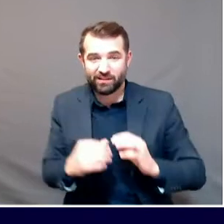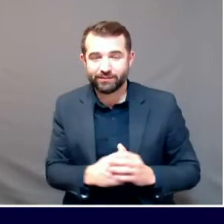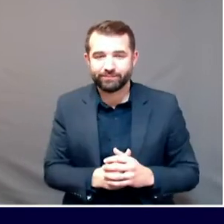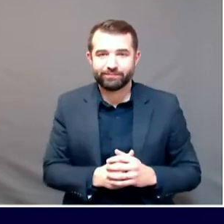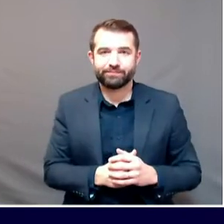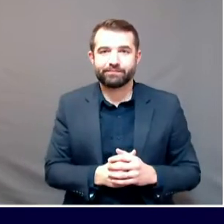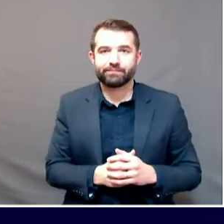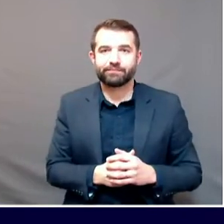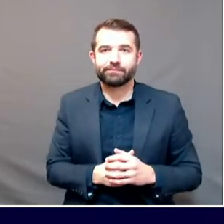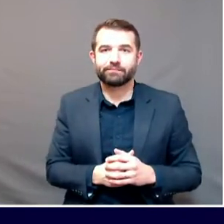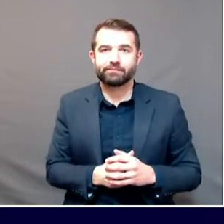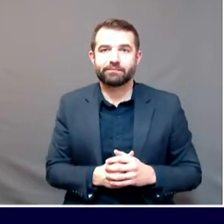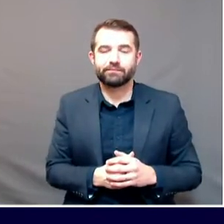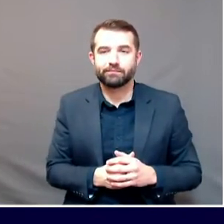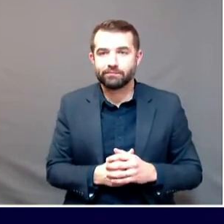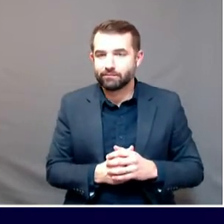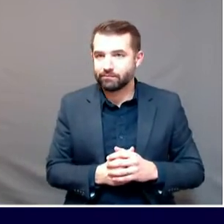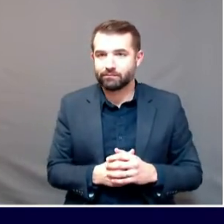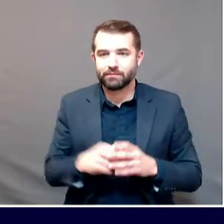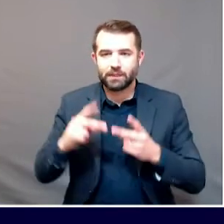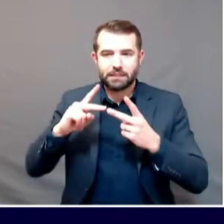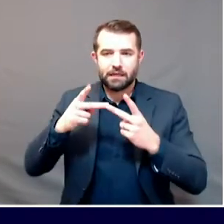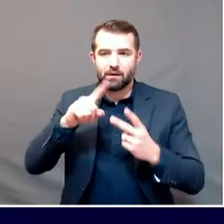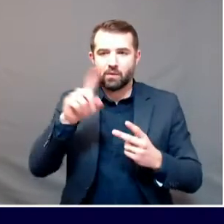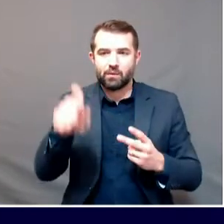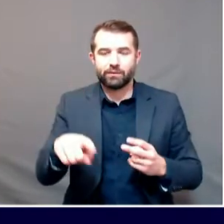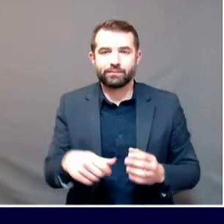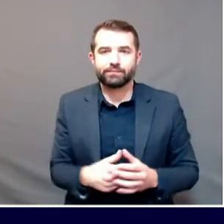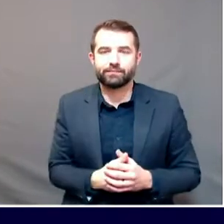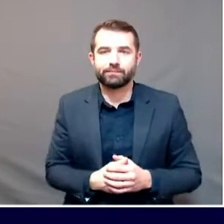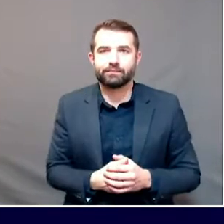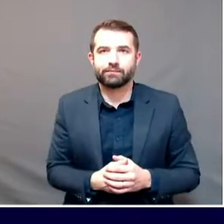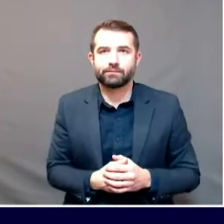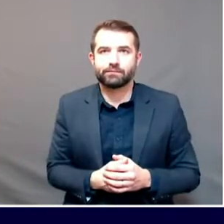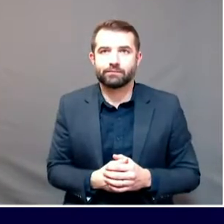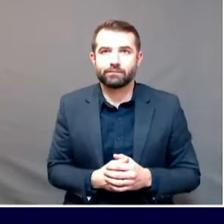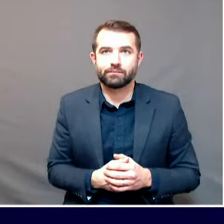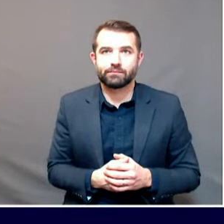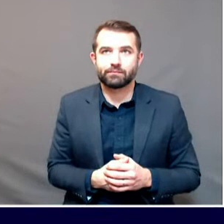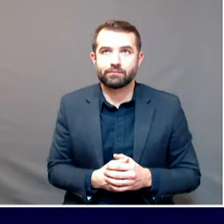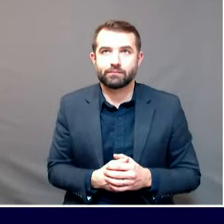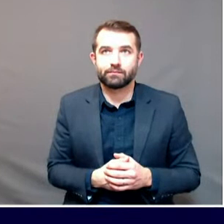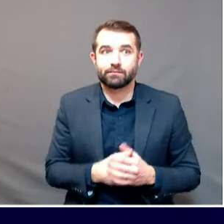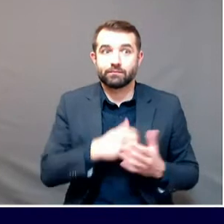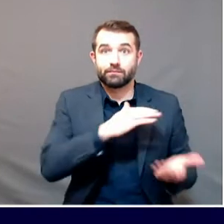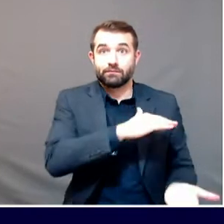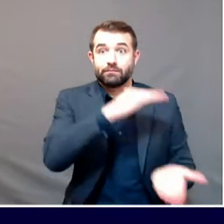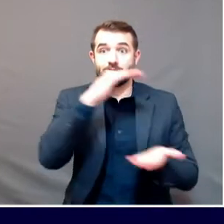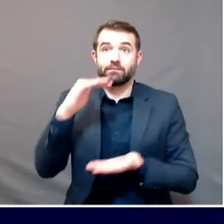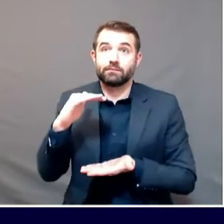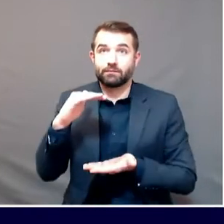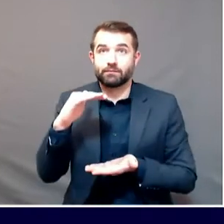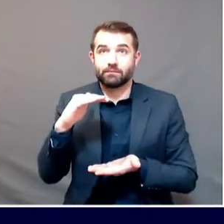And then the second question is there any way to make up for this allocation with the Moderna vaccine or something